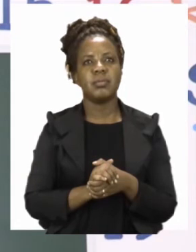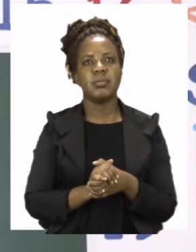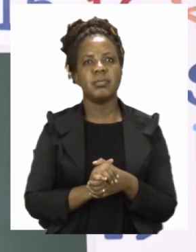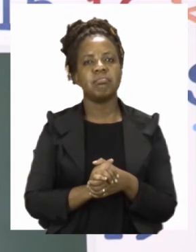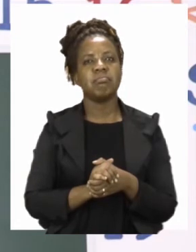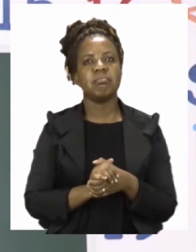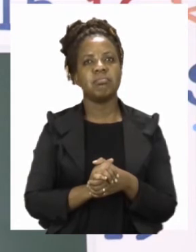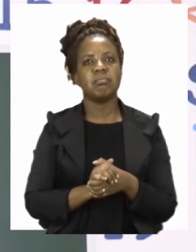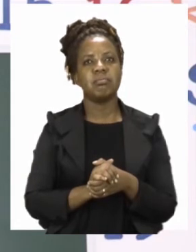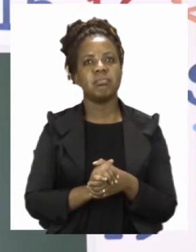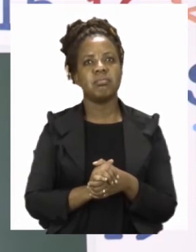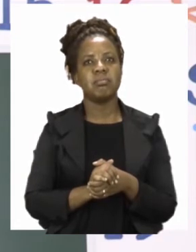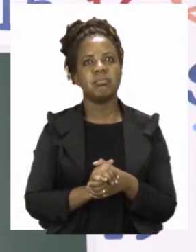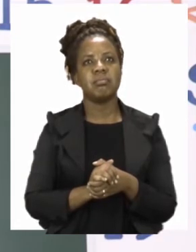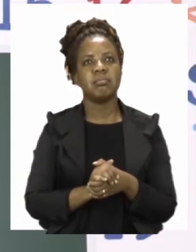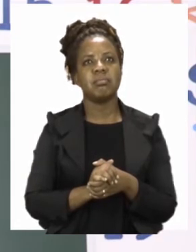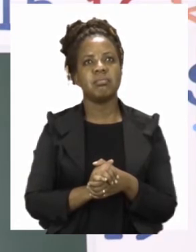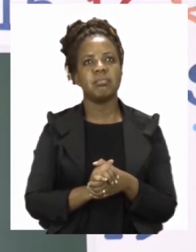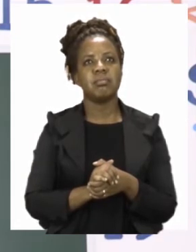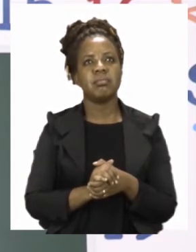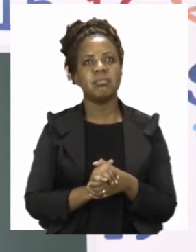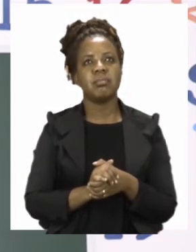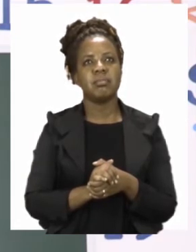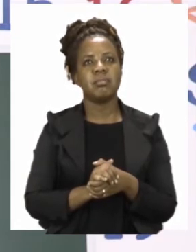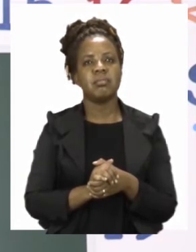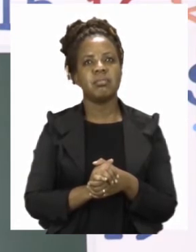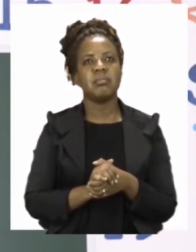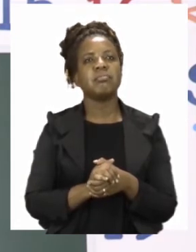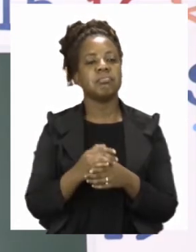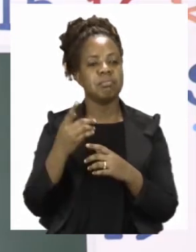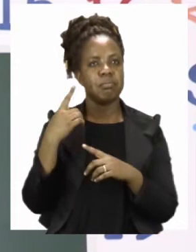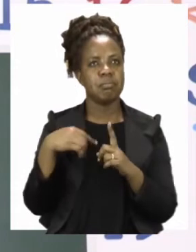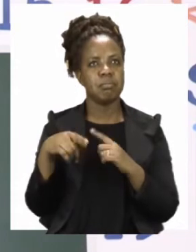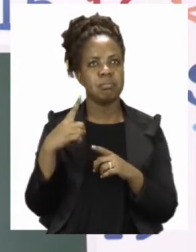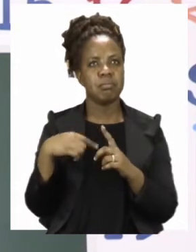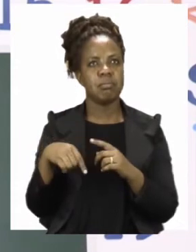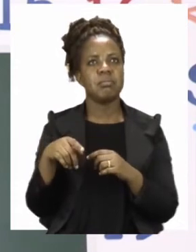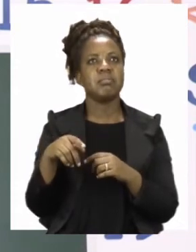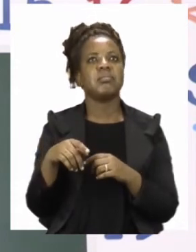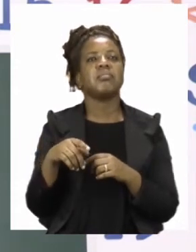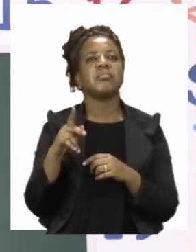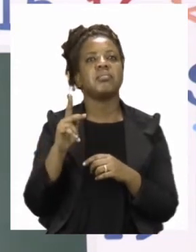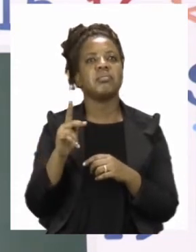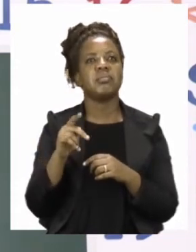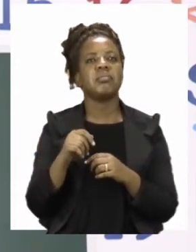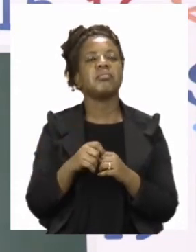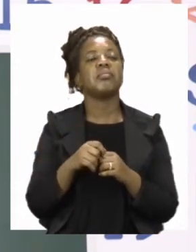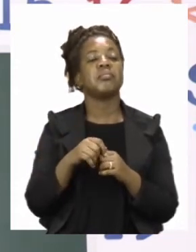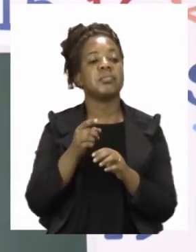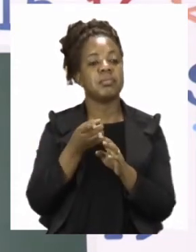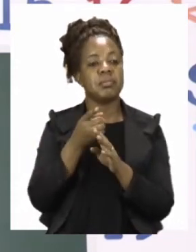bag and write his new number, which is the number before 5, which